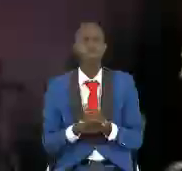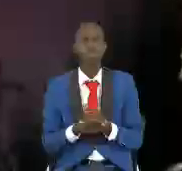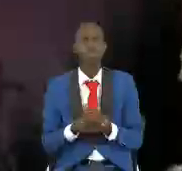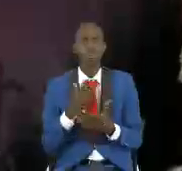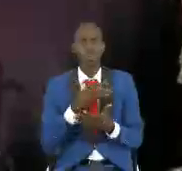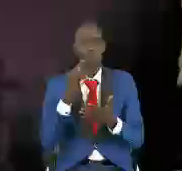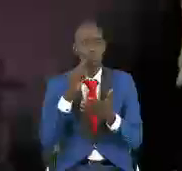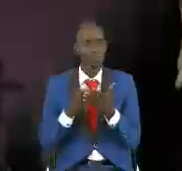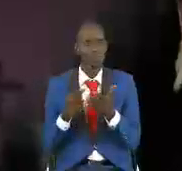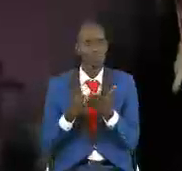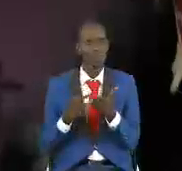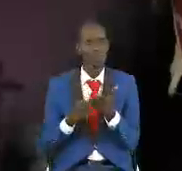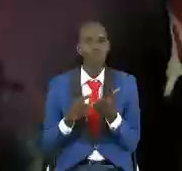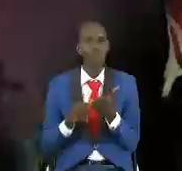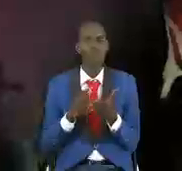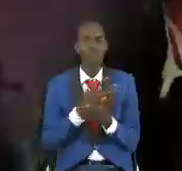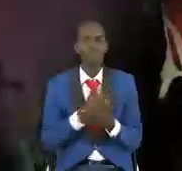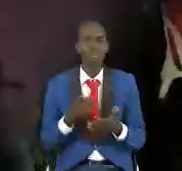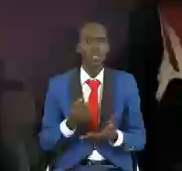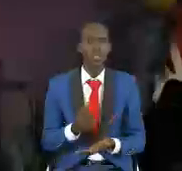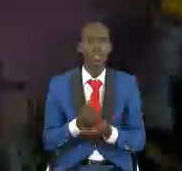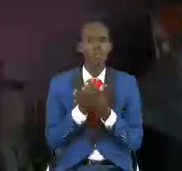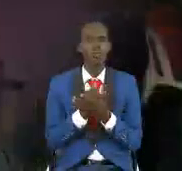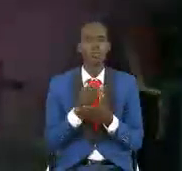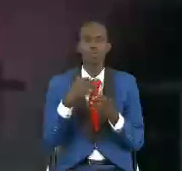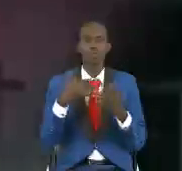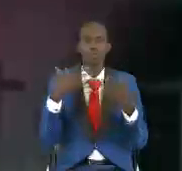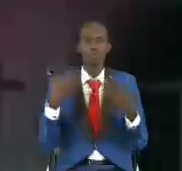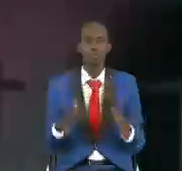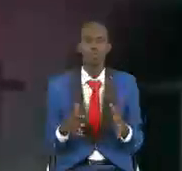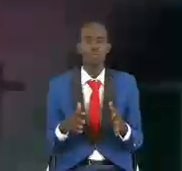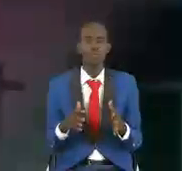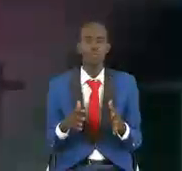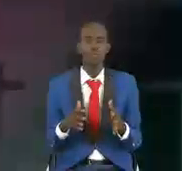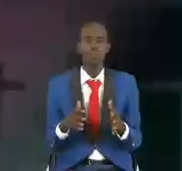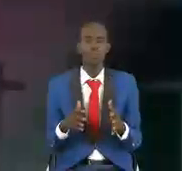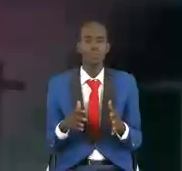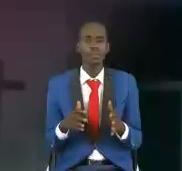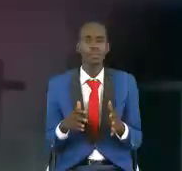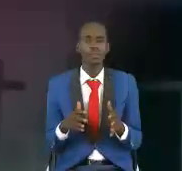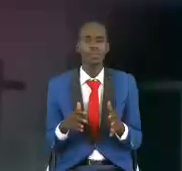and help me. If you have finished, can you wave your hand at me, please?